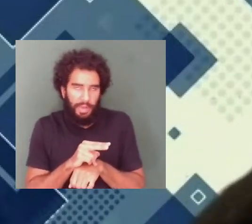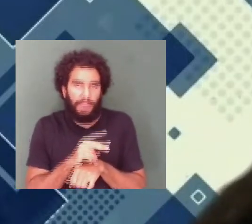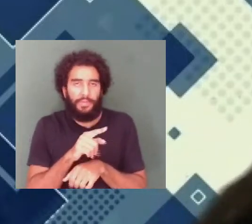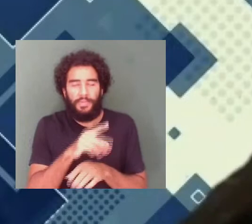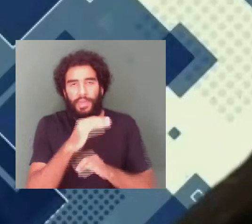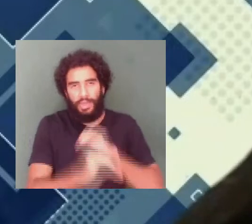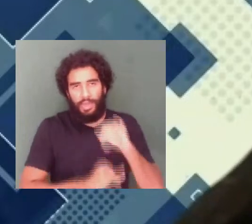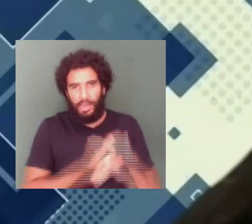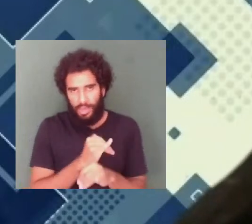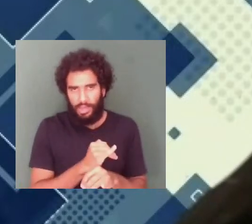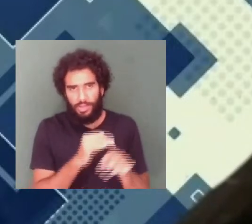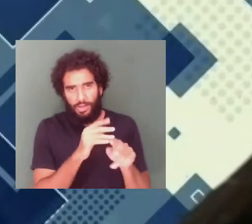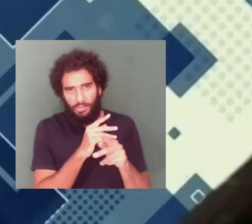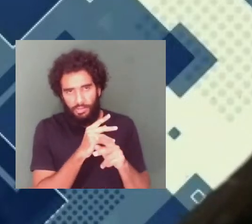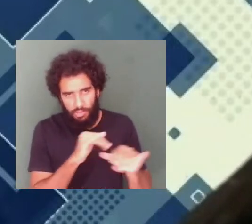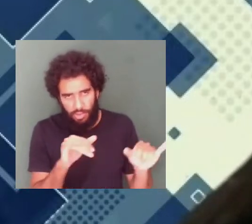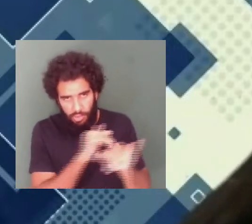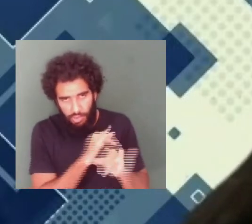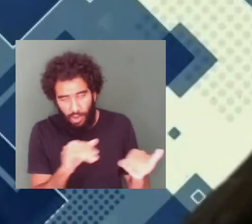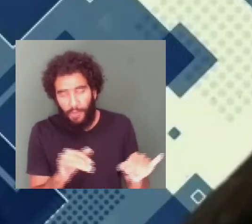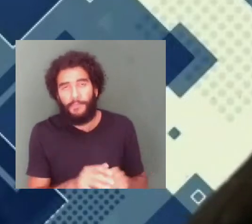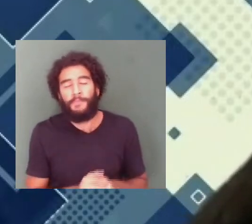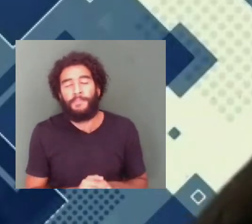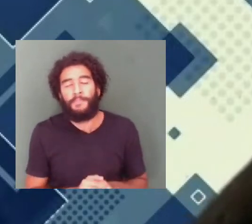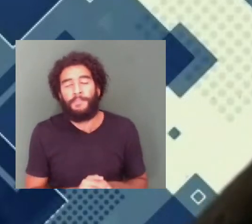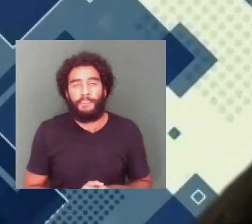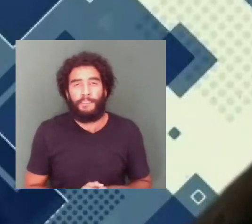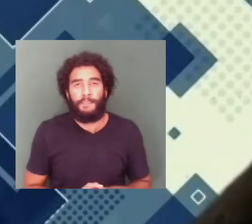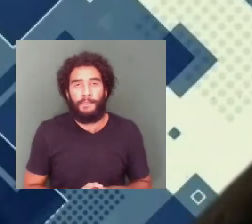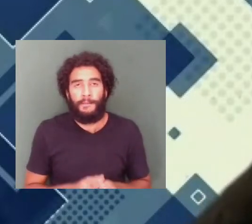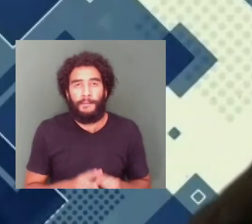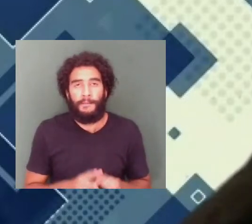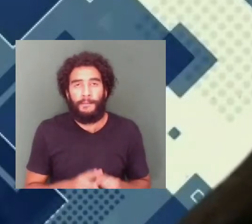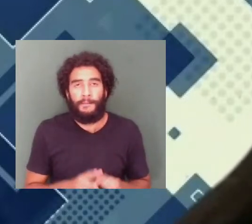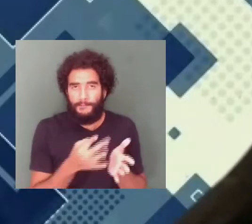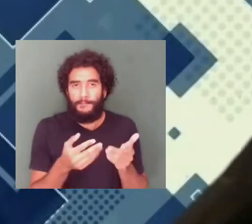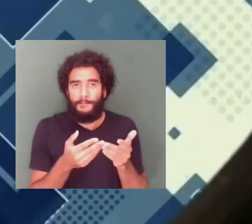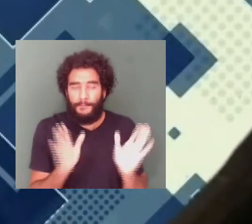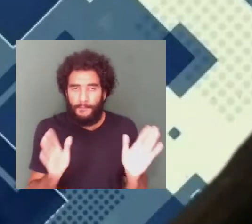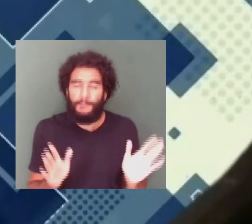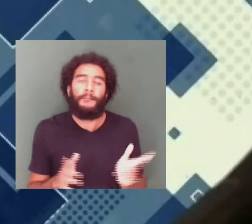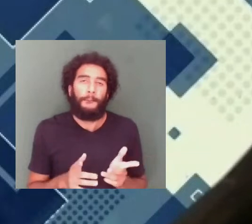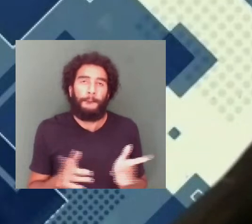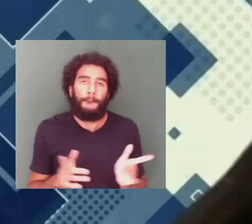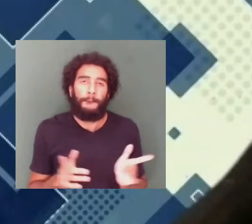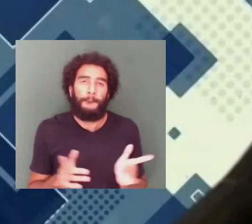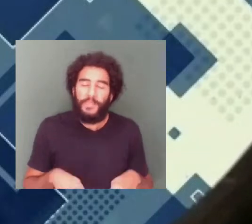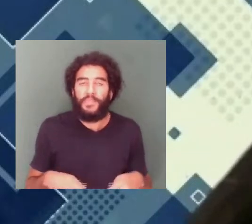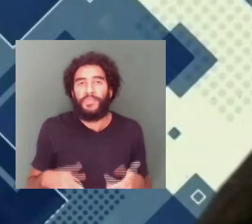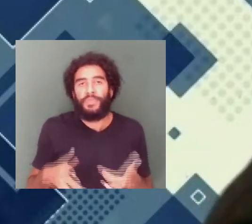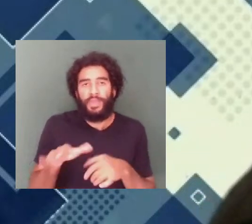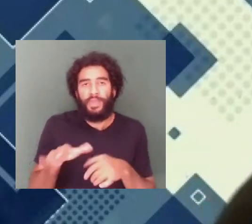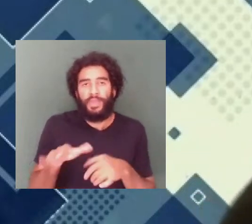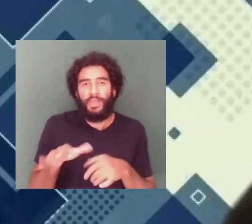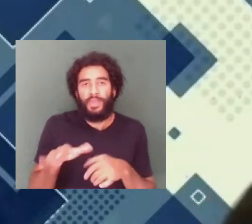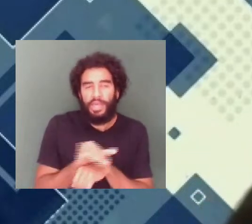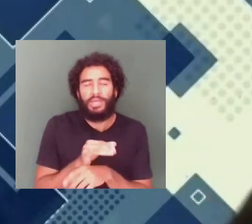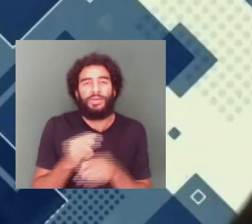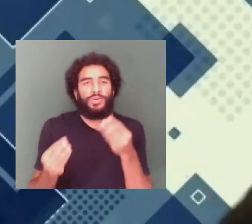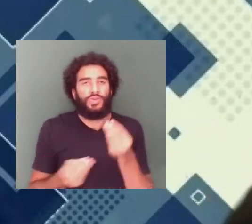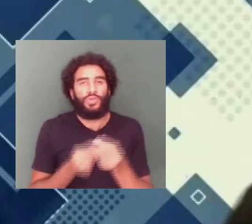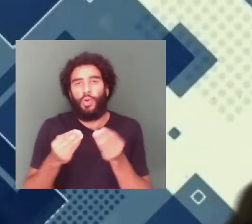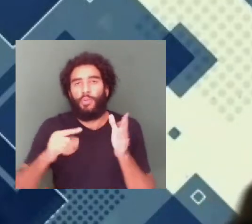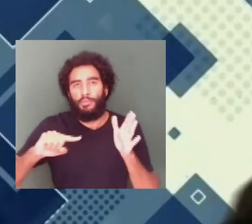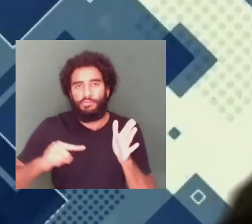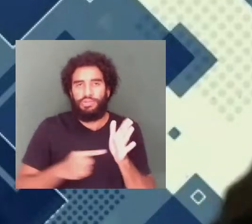for e-commerce monitoring, where we address the competencies of the system and